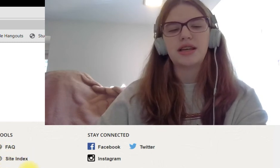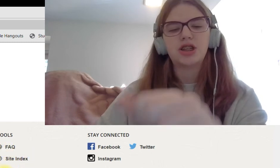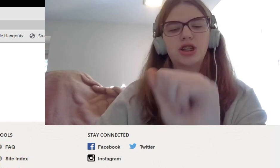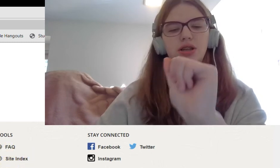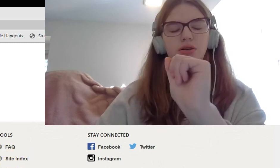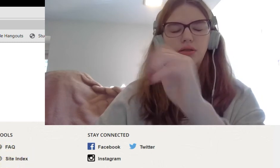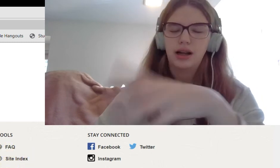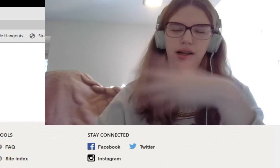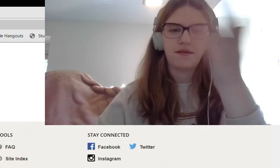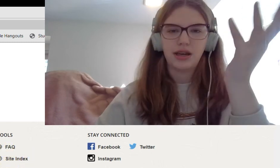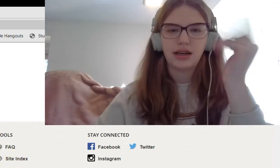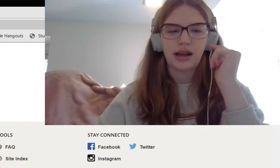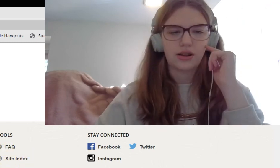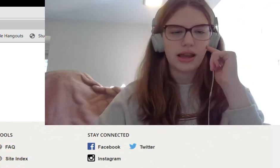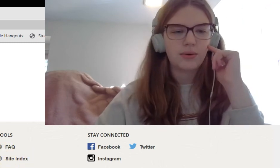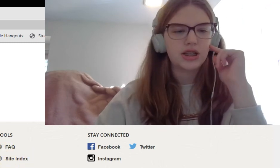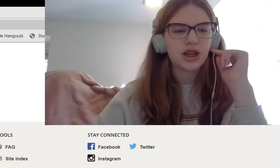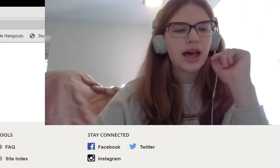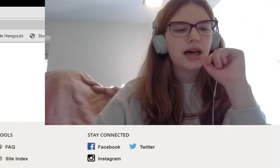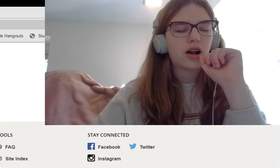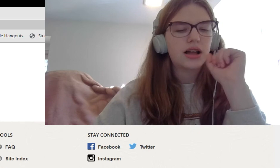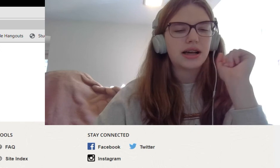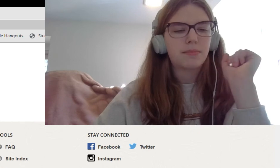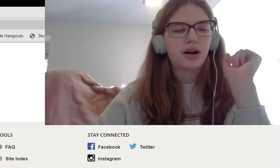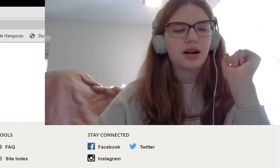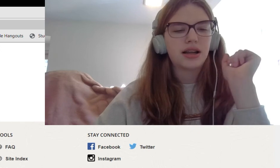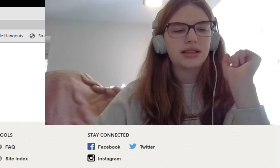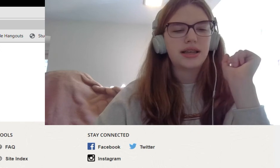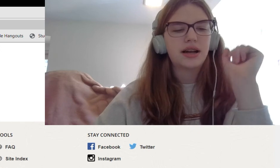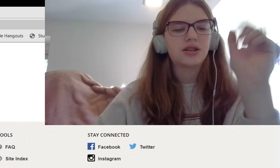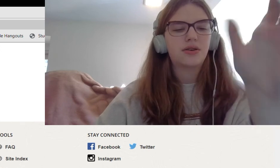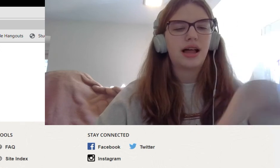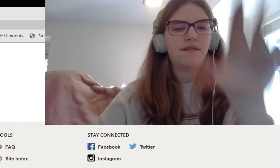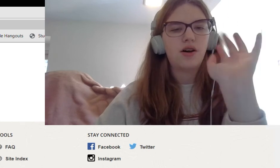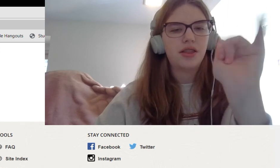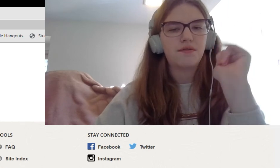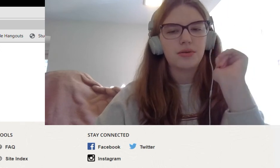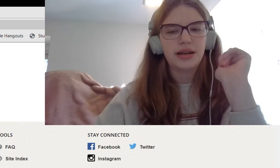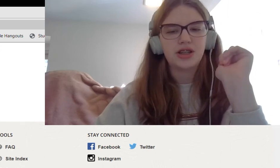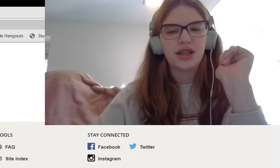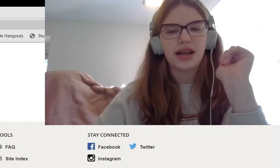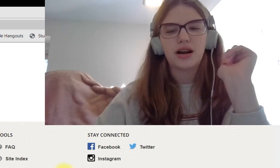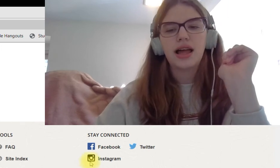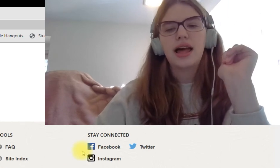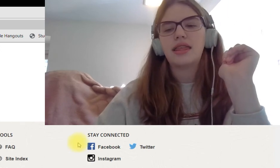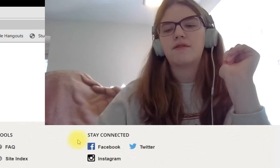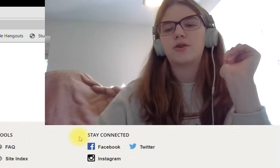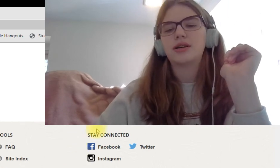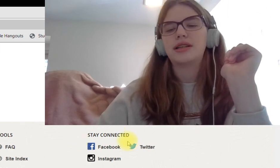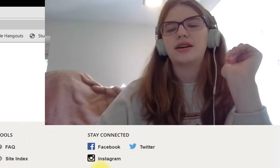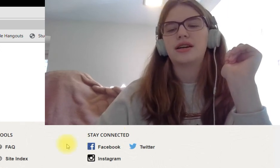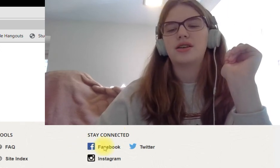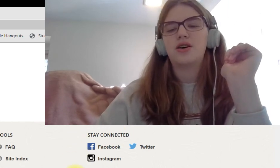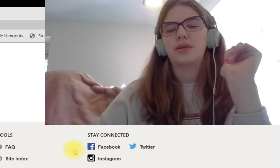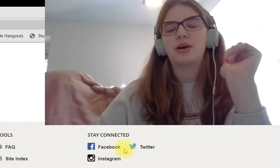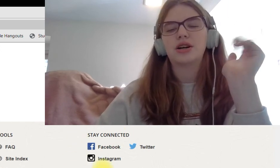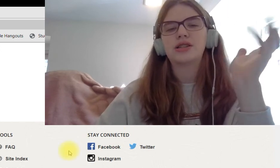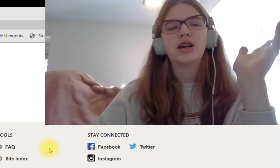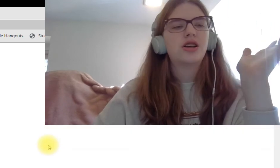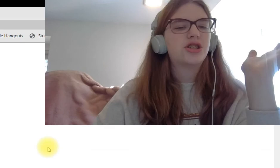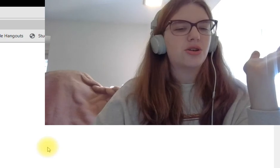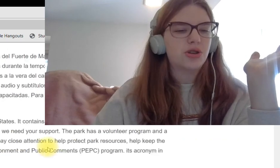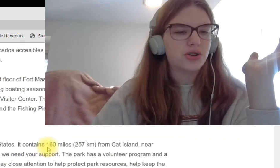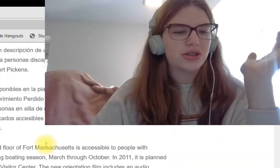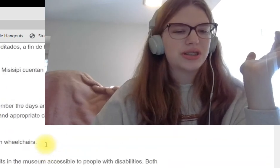or the Spanish, if you need another language, contact the park is here. So it'll have all the information there. And then of course, here is all the